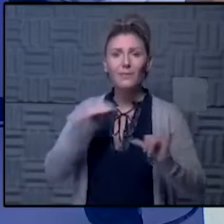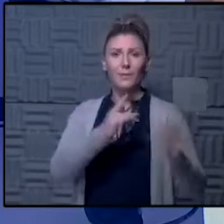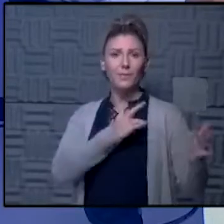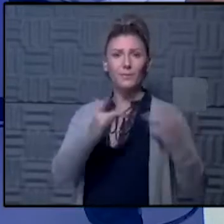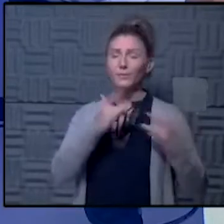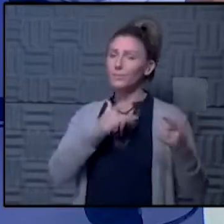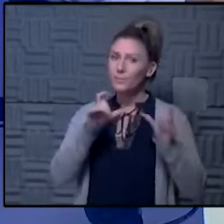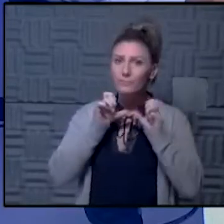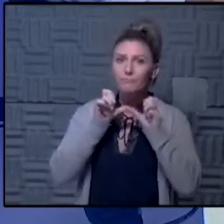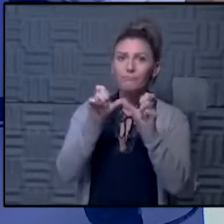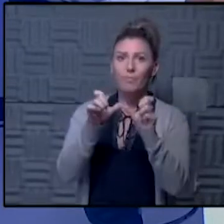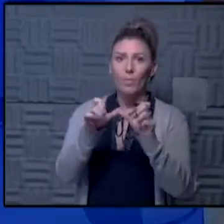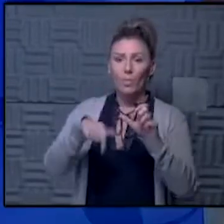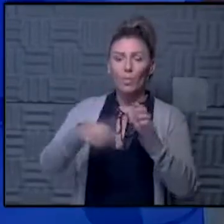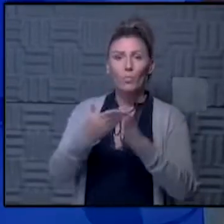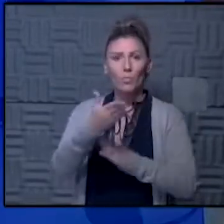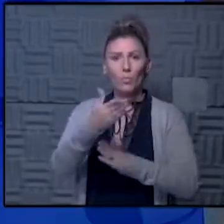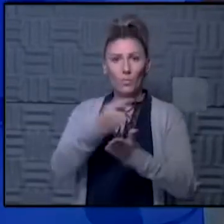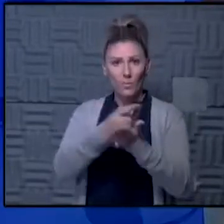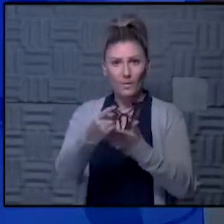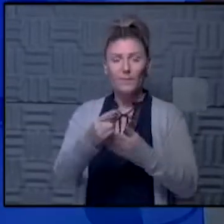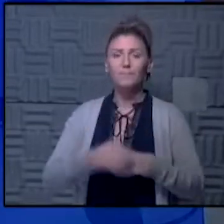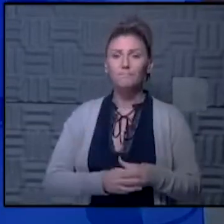shares have continued throughout this week.